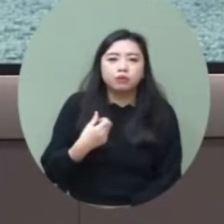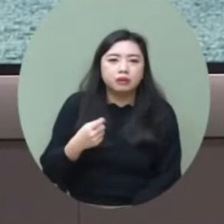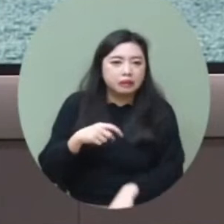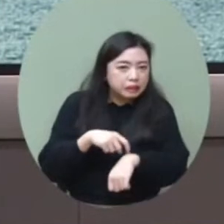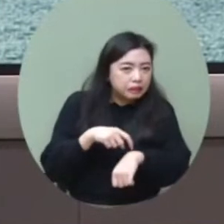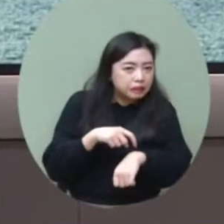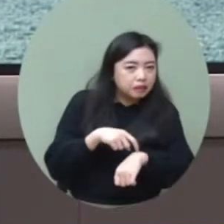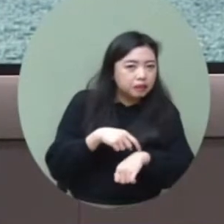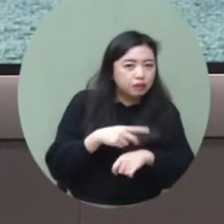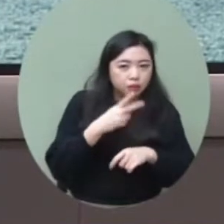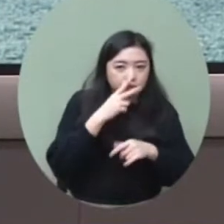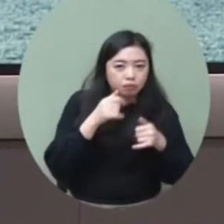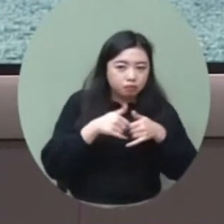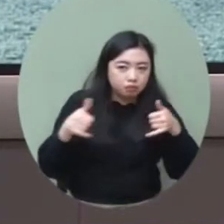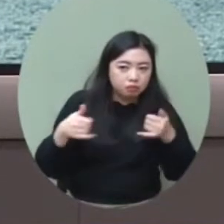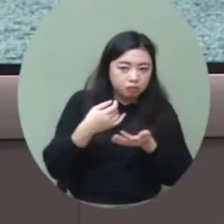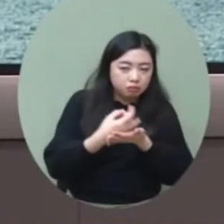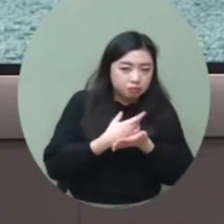I believe